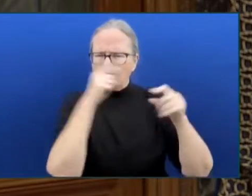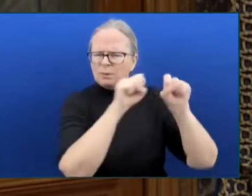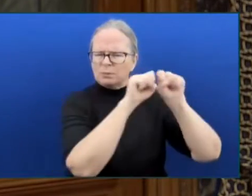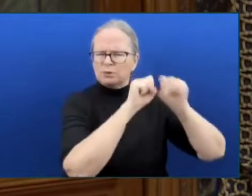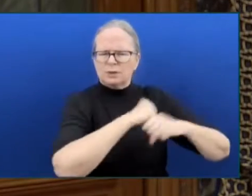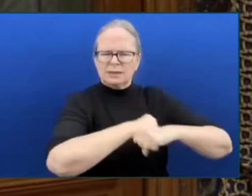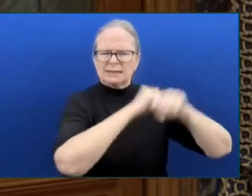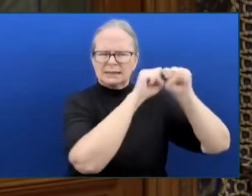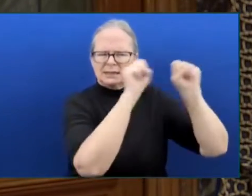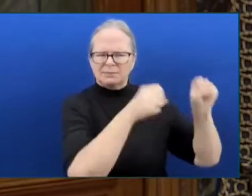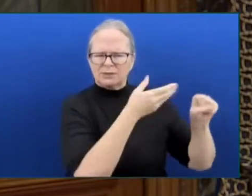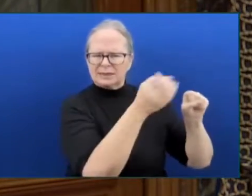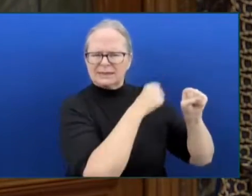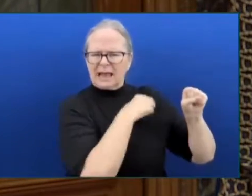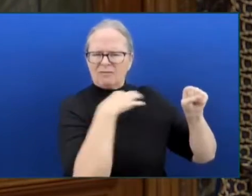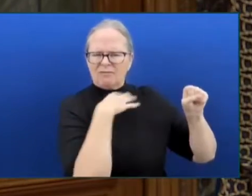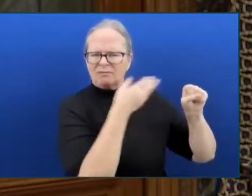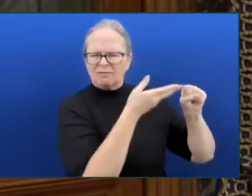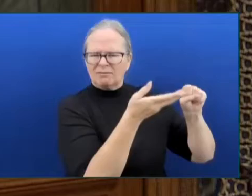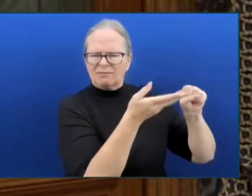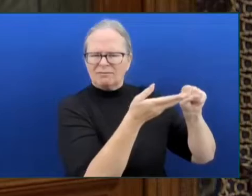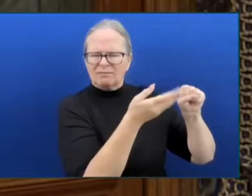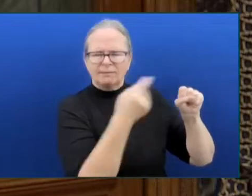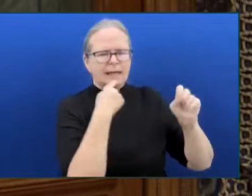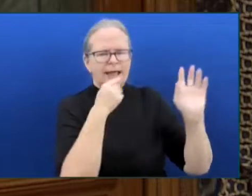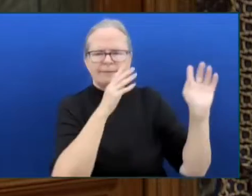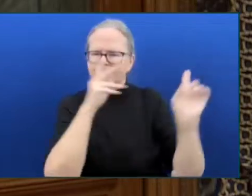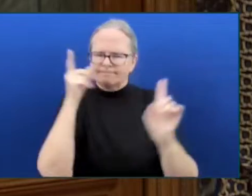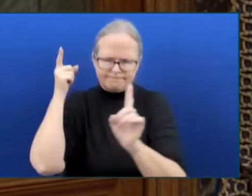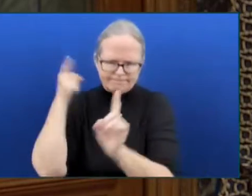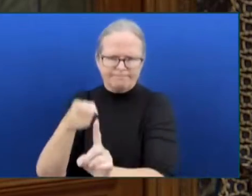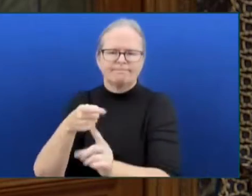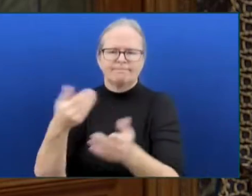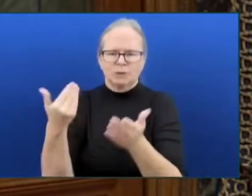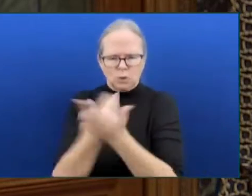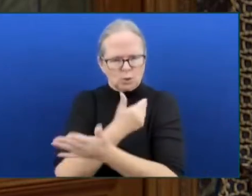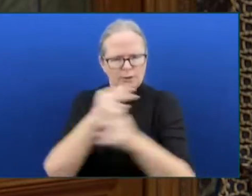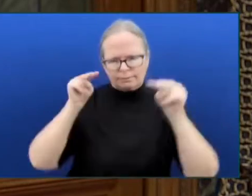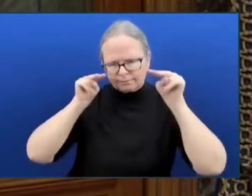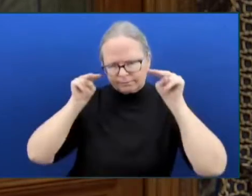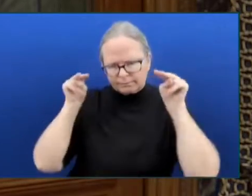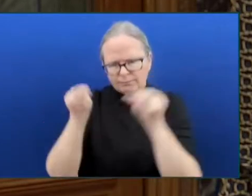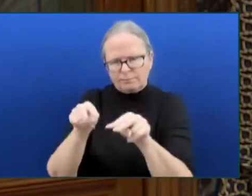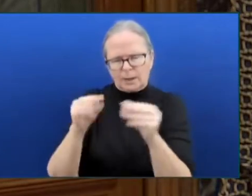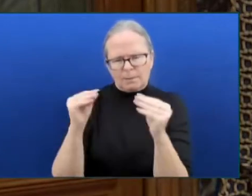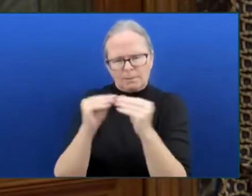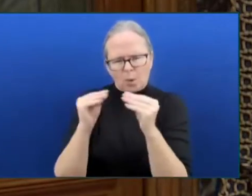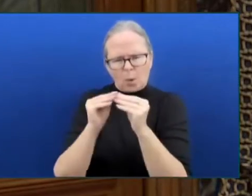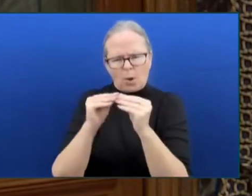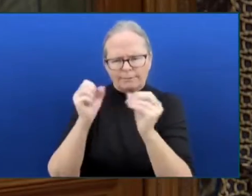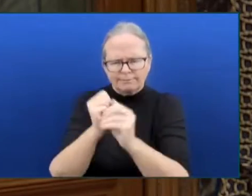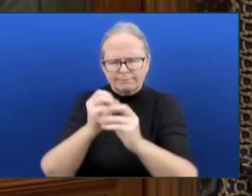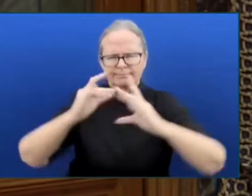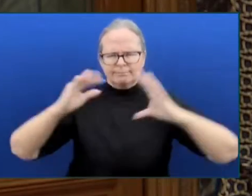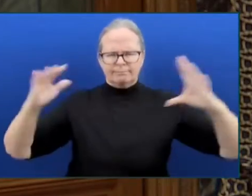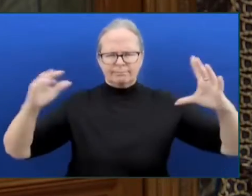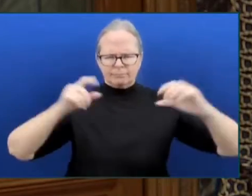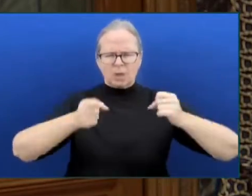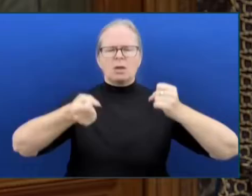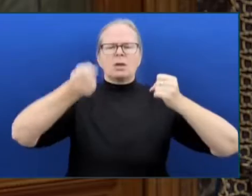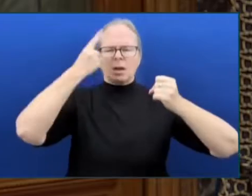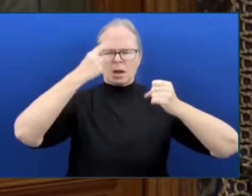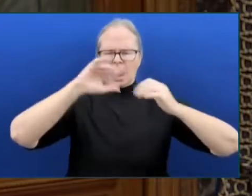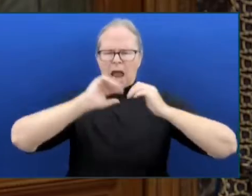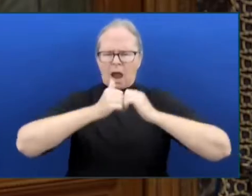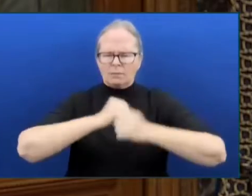"Bring in new eyes and a new vision for protecting children of British Columbia." Our current Premier was in the background of